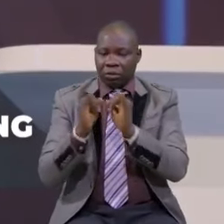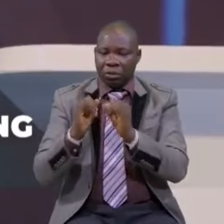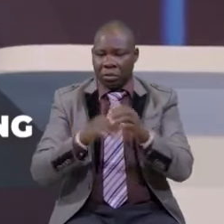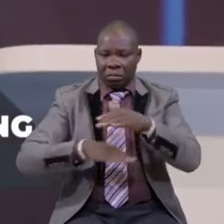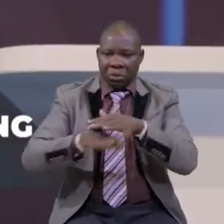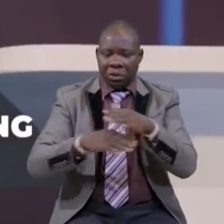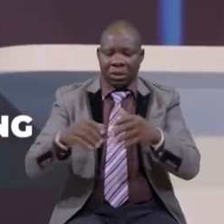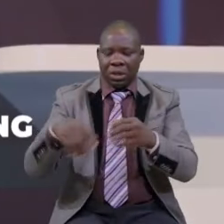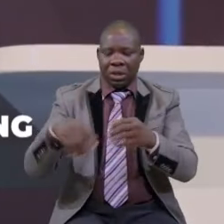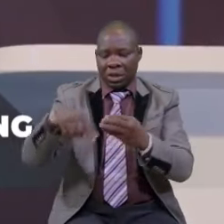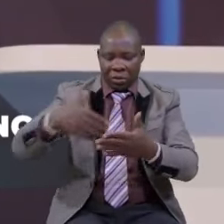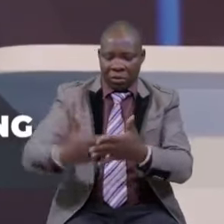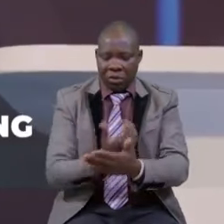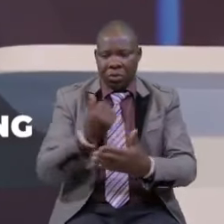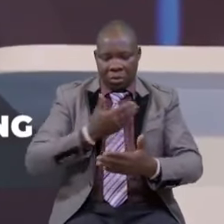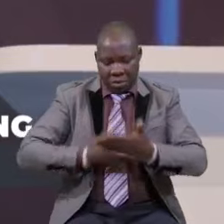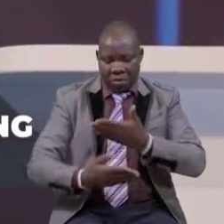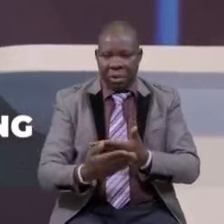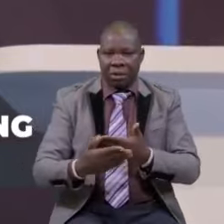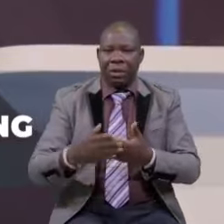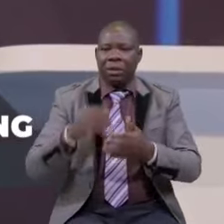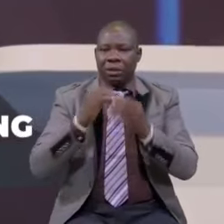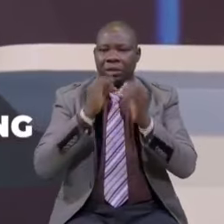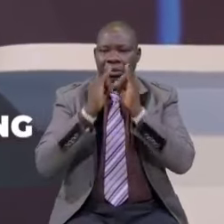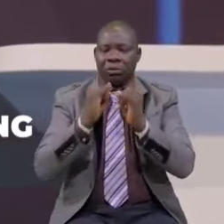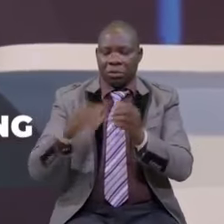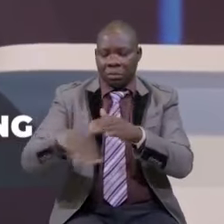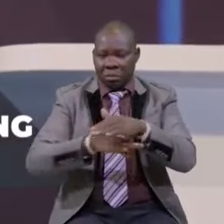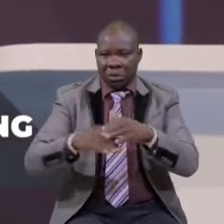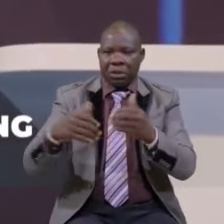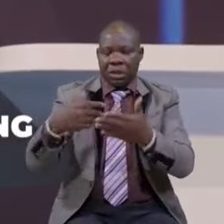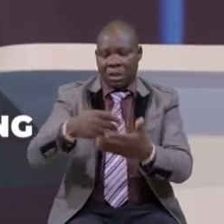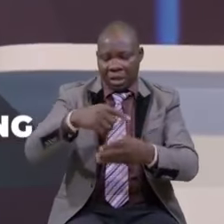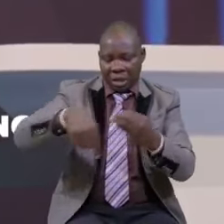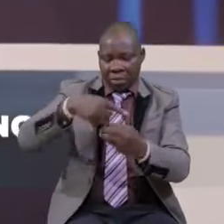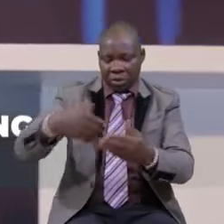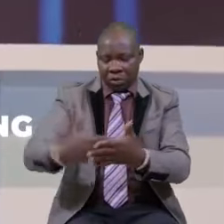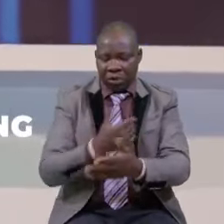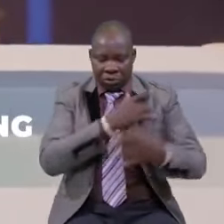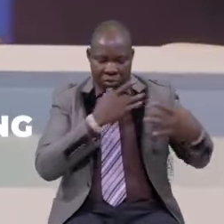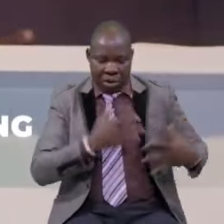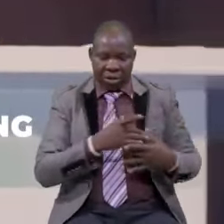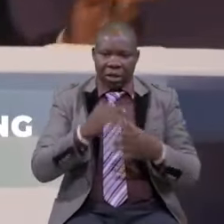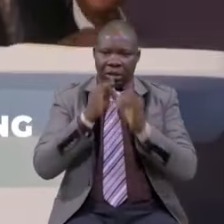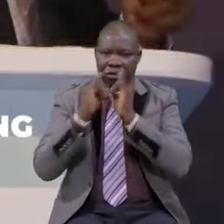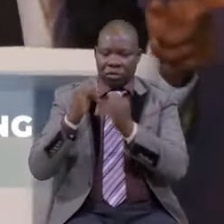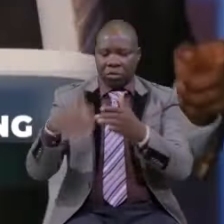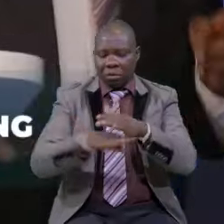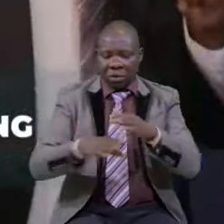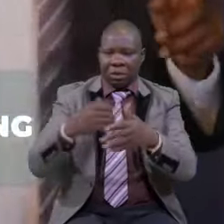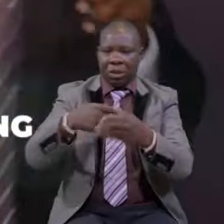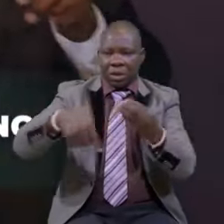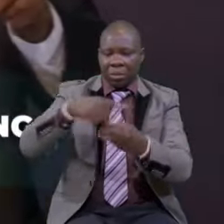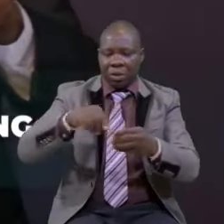birth. Instruction basic about a new life. Instruction basic about eternal life. Instruction